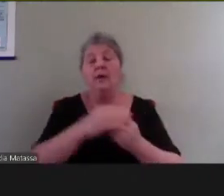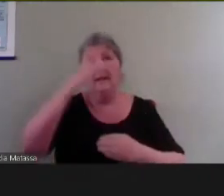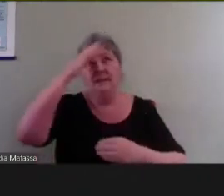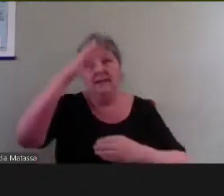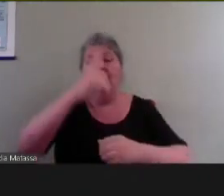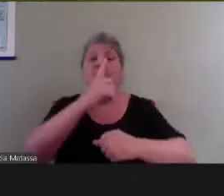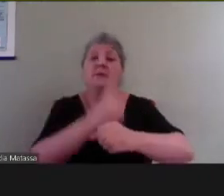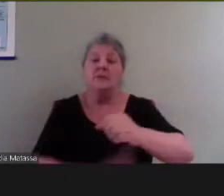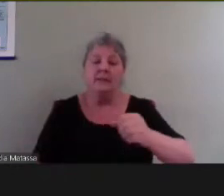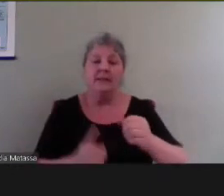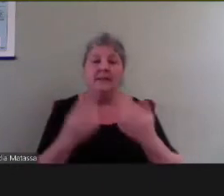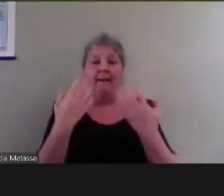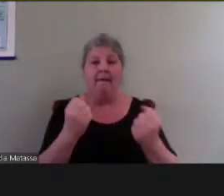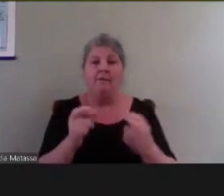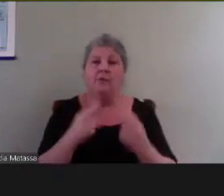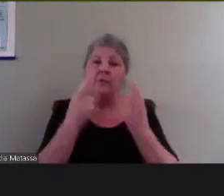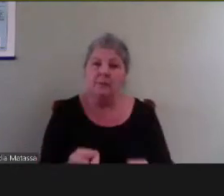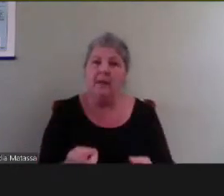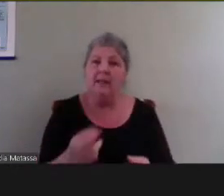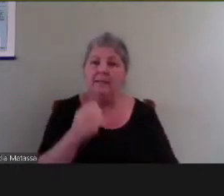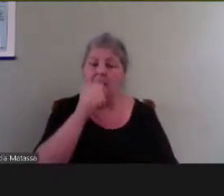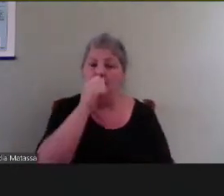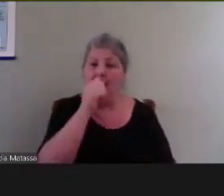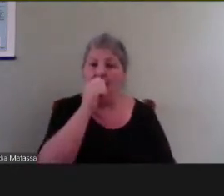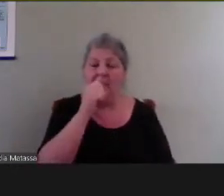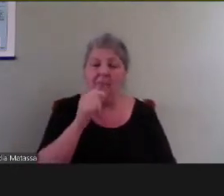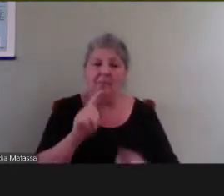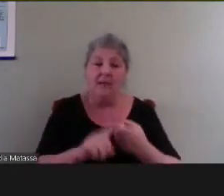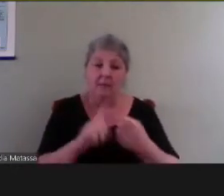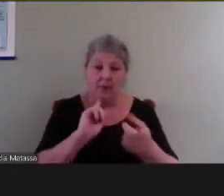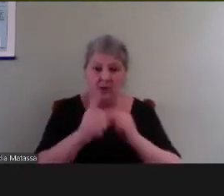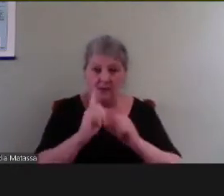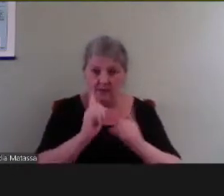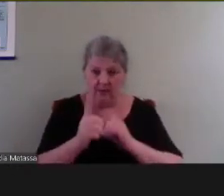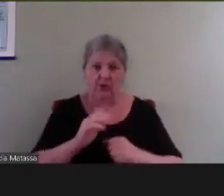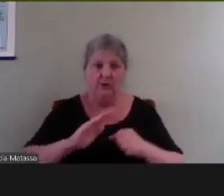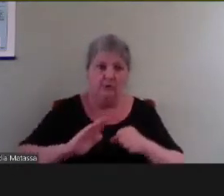respected, and their participation in the process is fully respected.